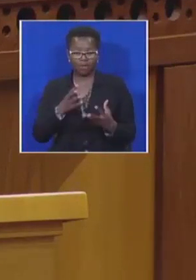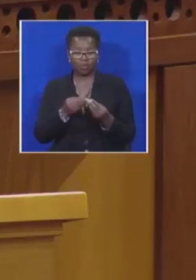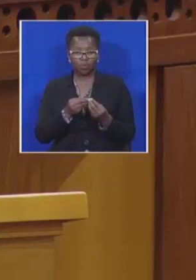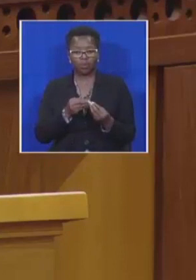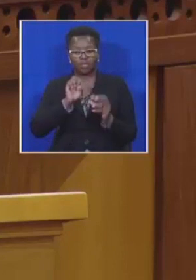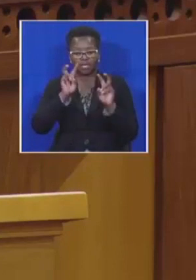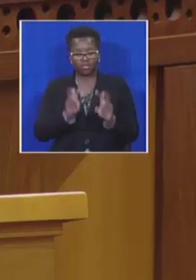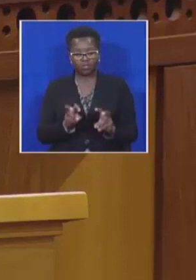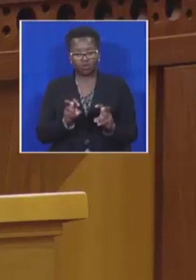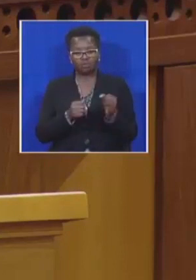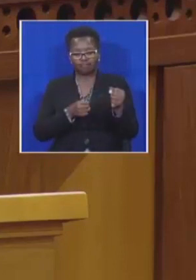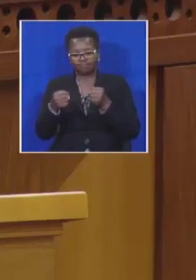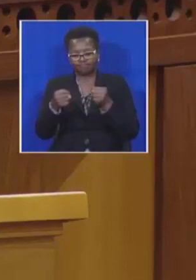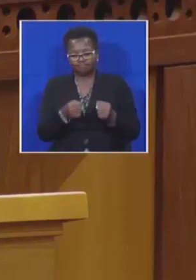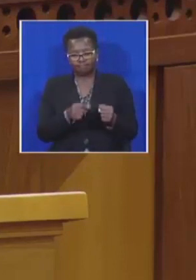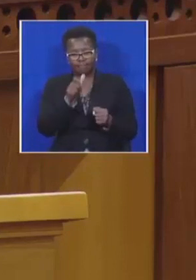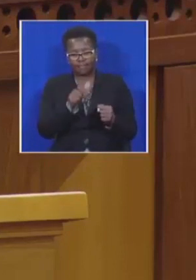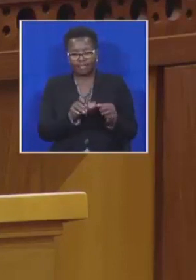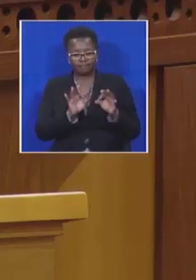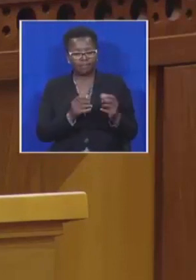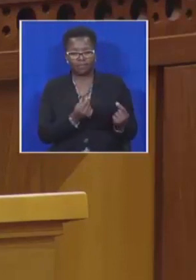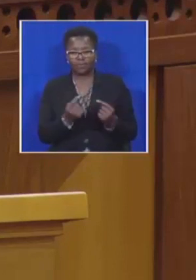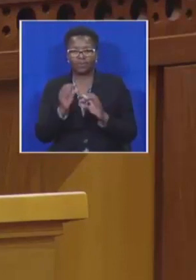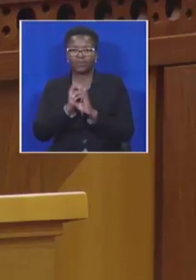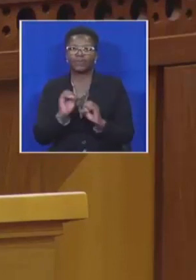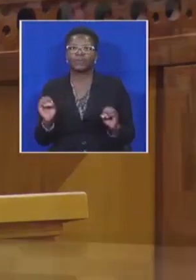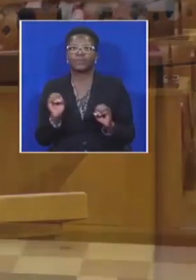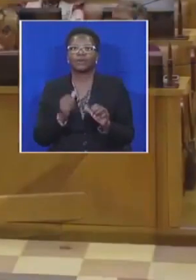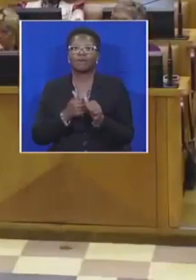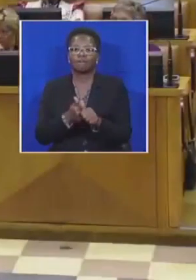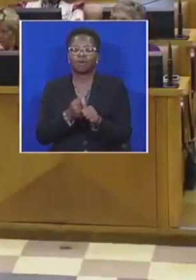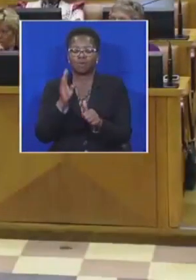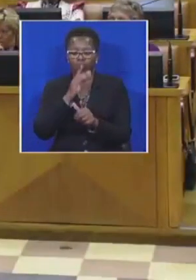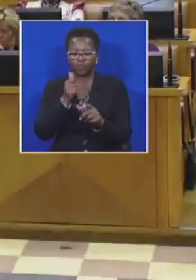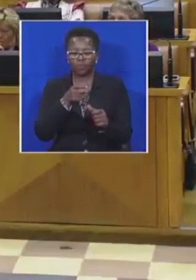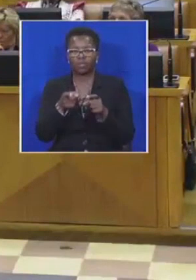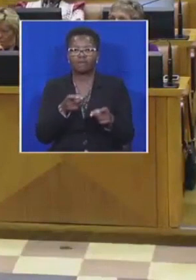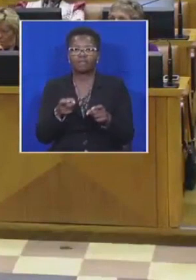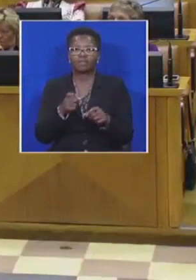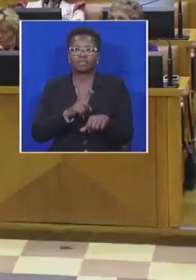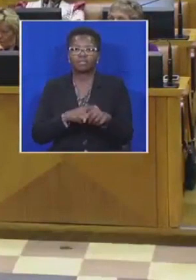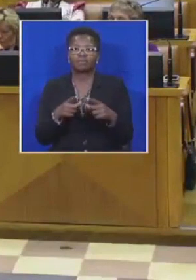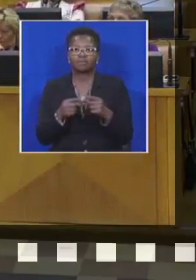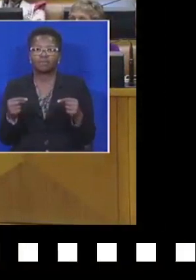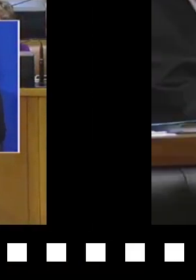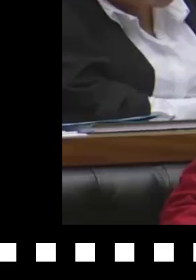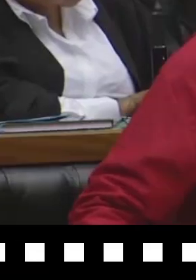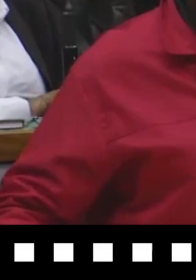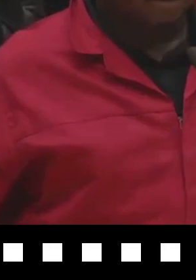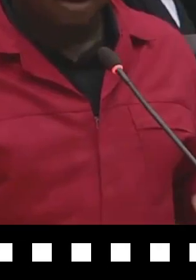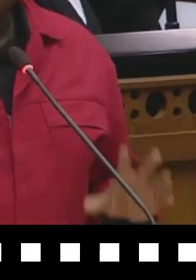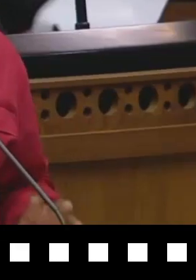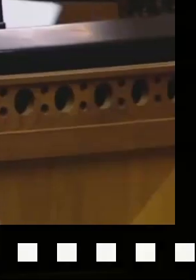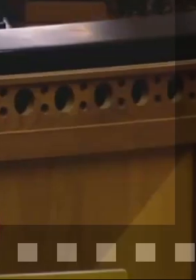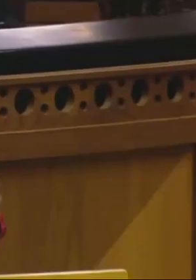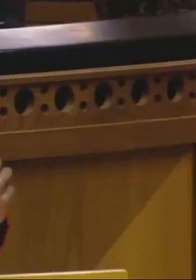improperly appointed and not in line with good corporate Thank governance. you very much. Honorable Paulse, your time has now The expired. EFF Thank does you. not We do support not the